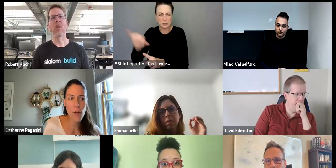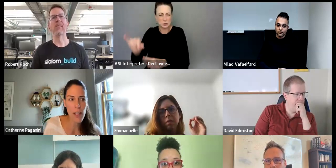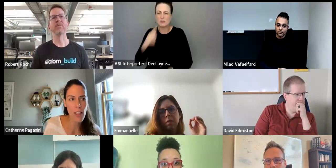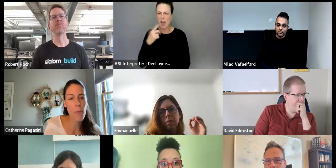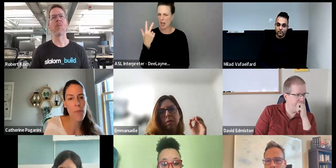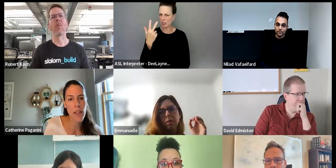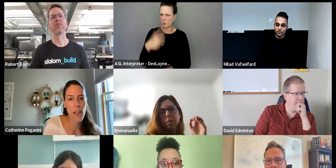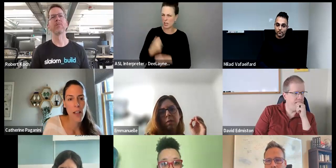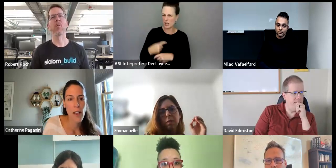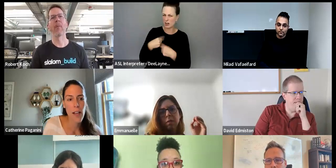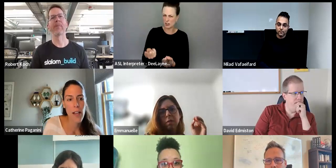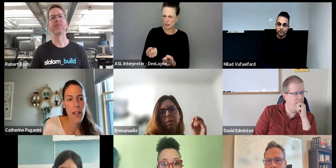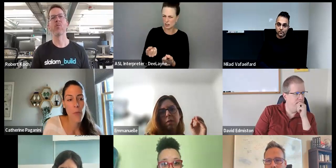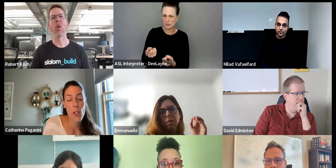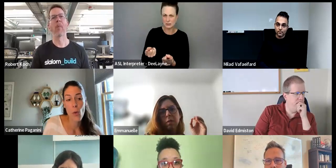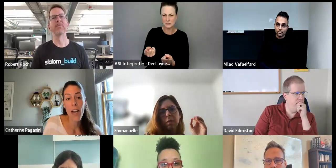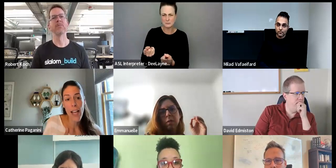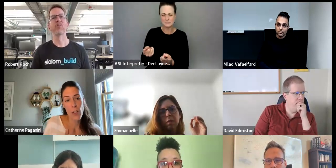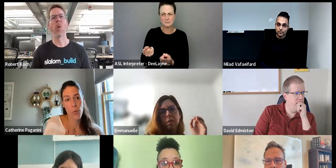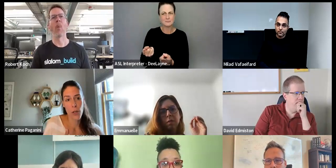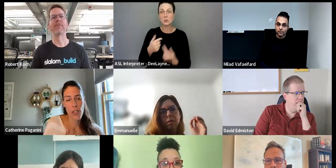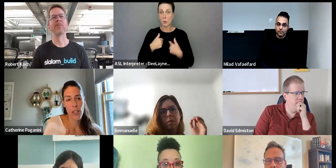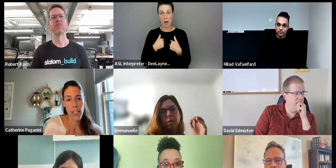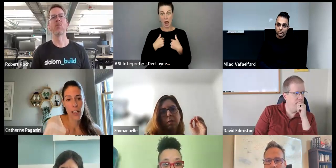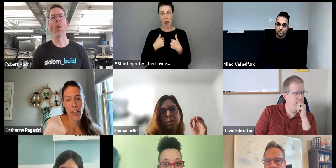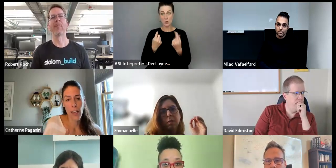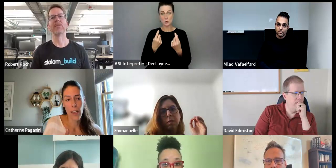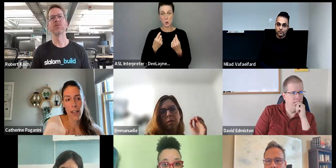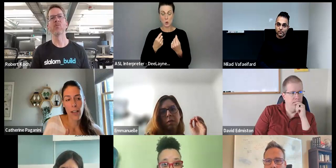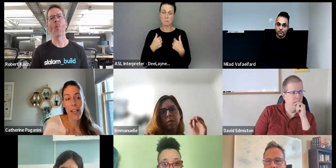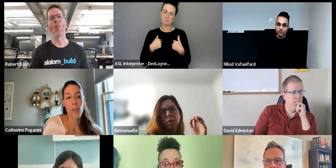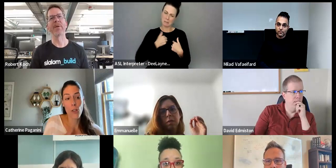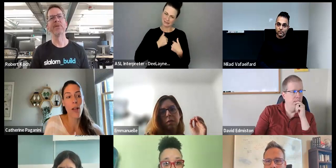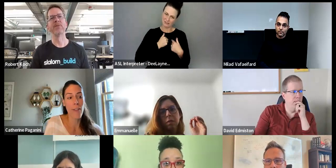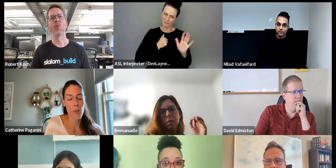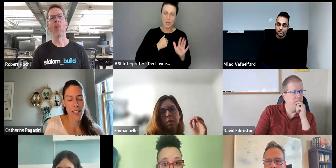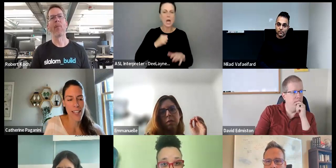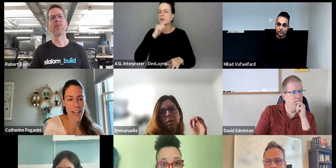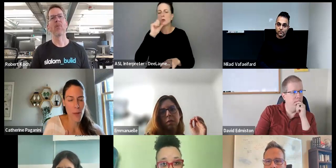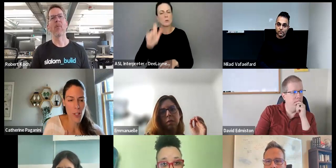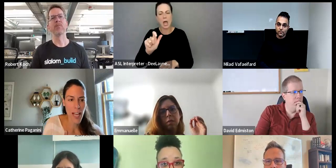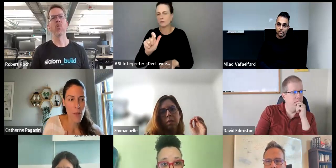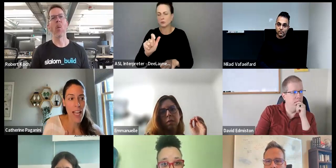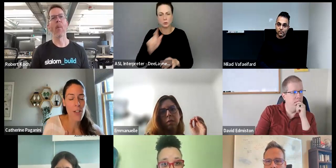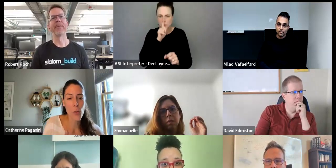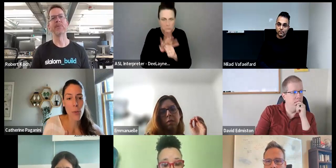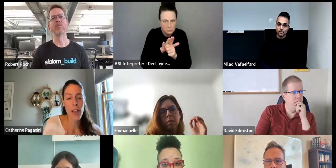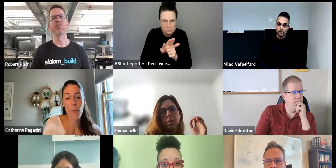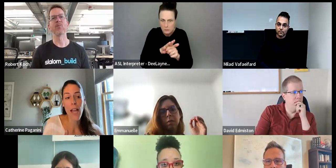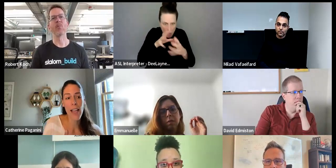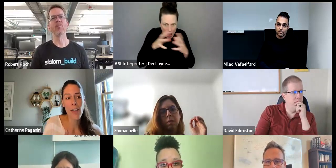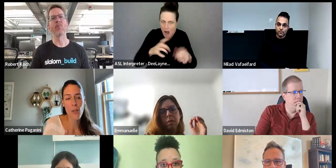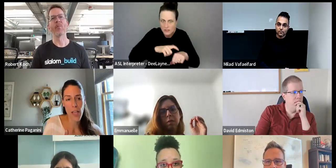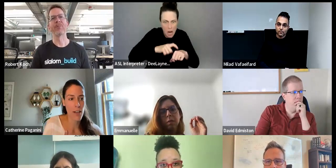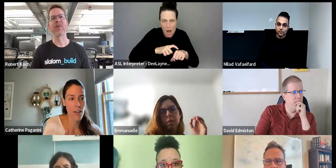3 years now, I think. So what I do personally, and you don't have to dedicate as much time as I do, but